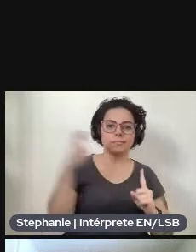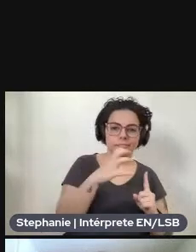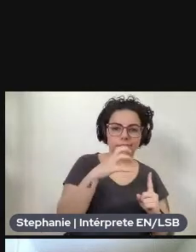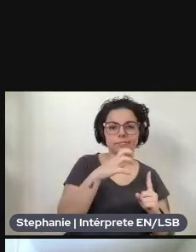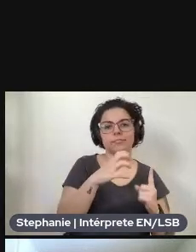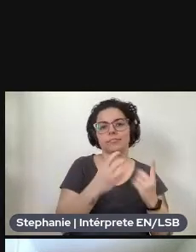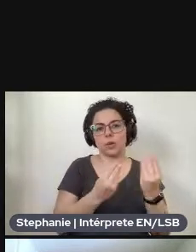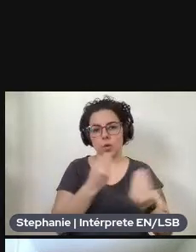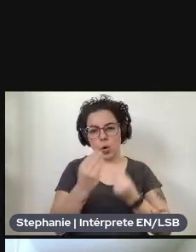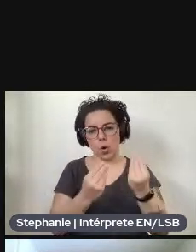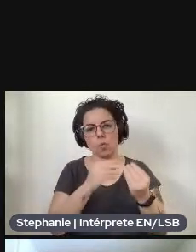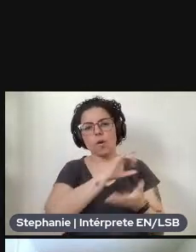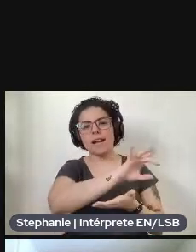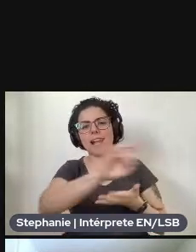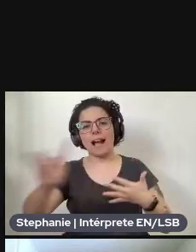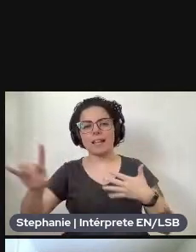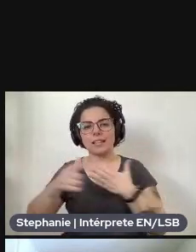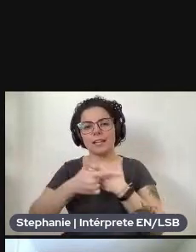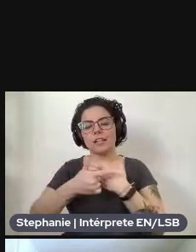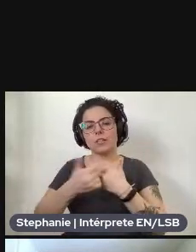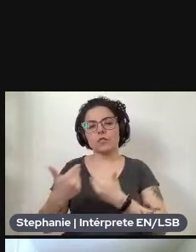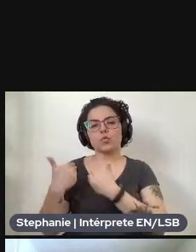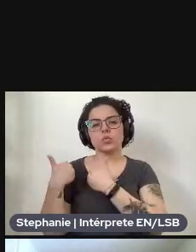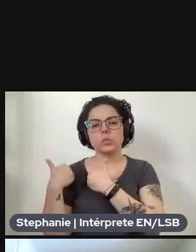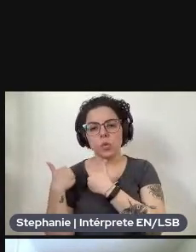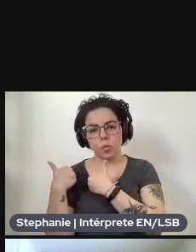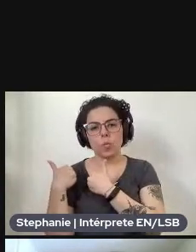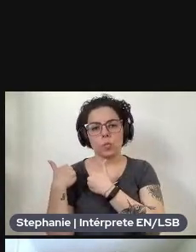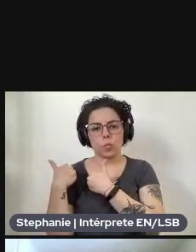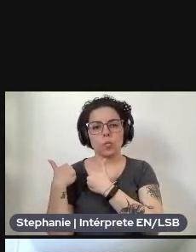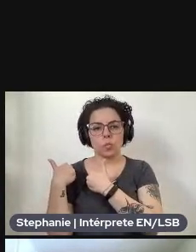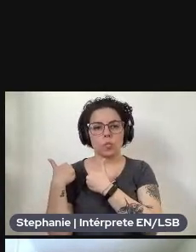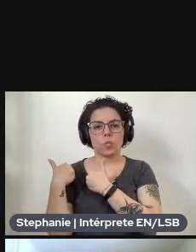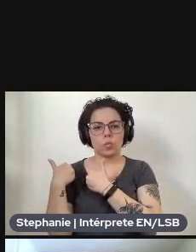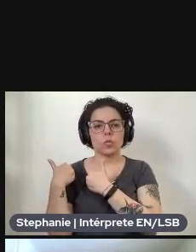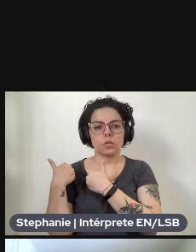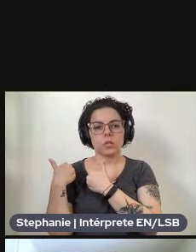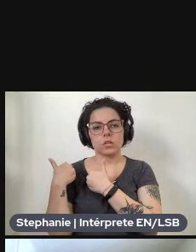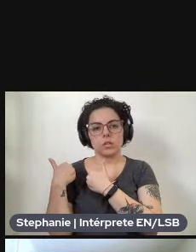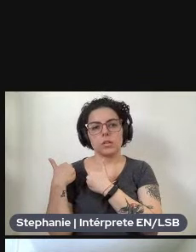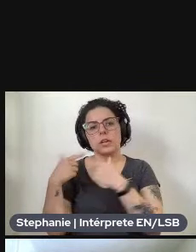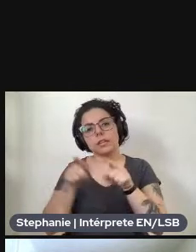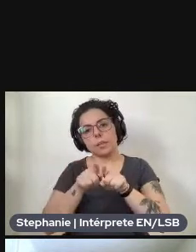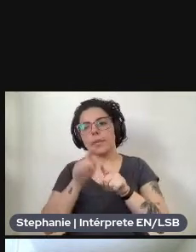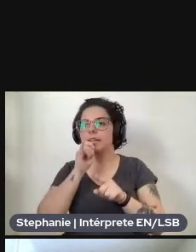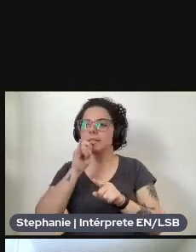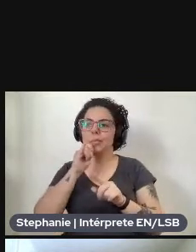which cover, among others, of course, agent and patient.